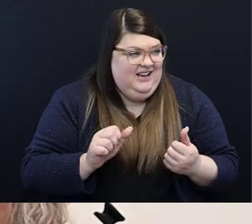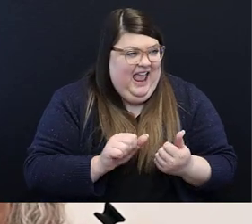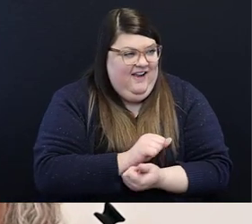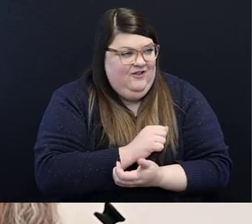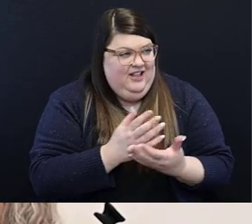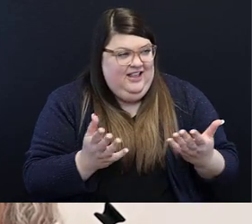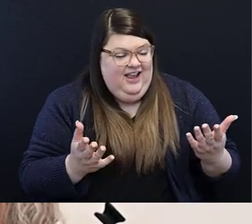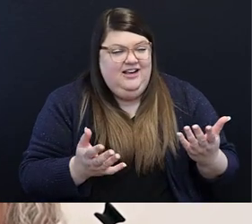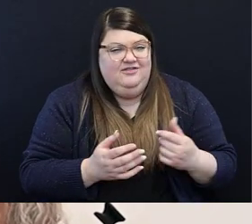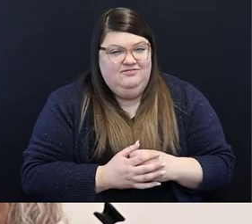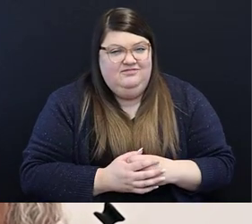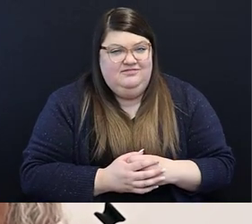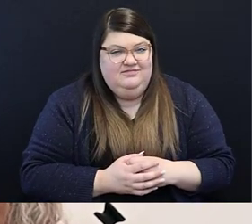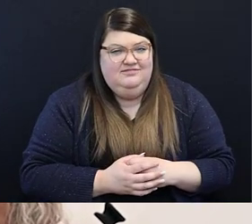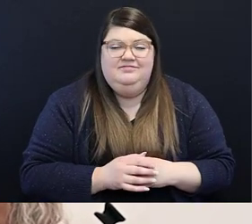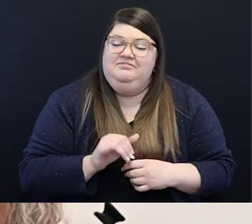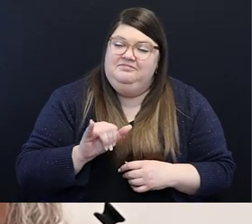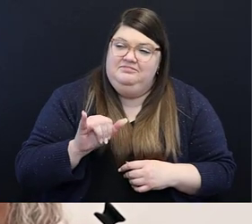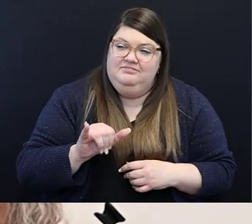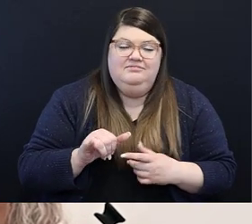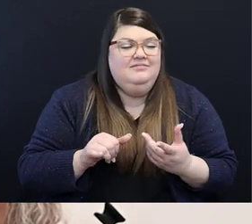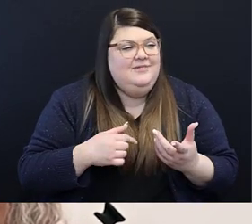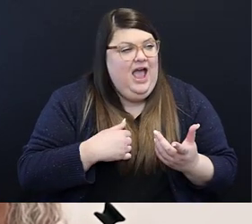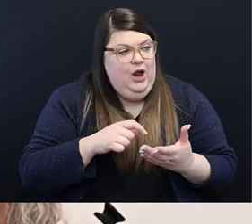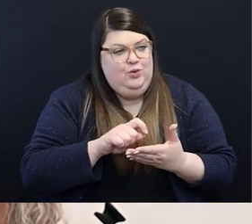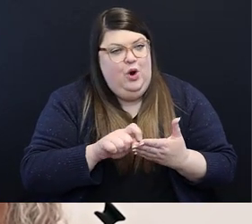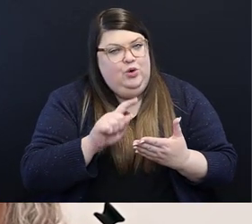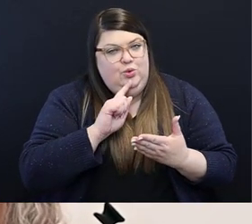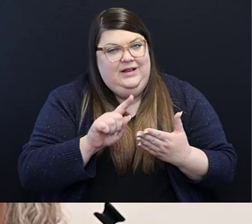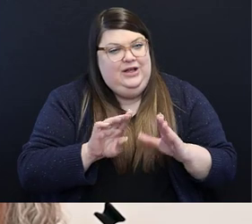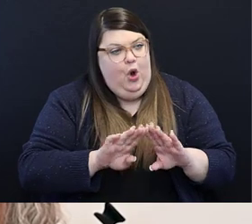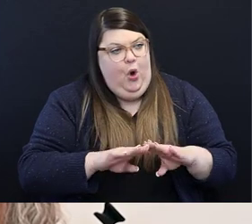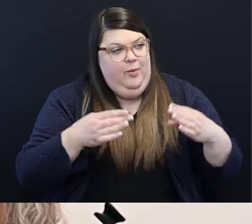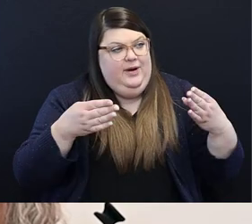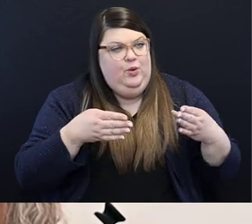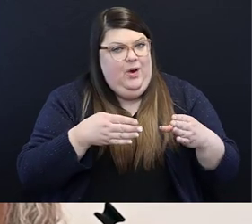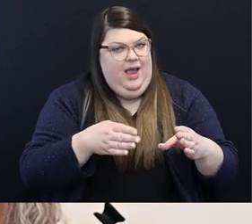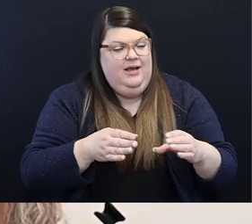Everything. I mean, I wrote it in a really open way.